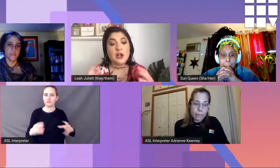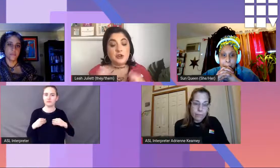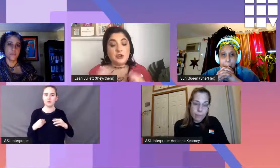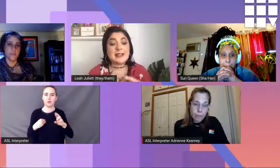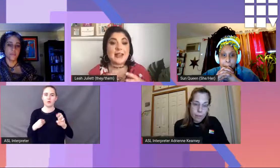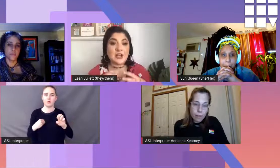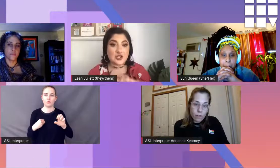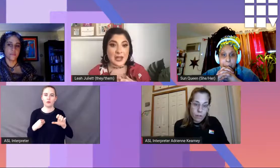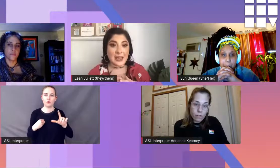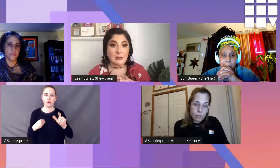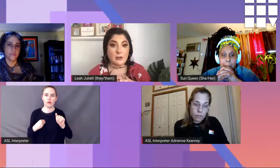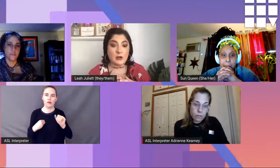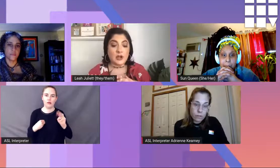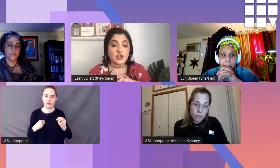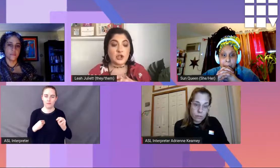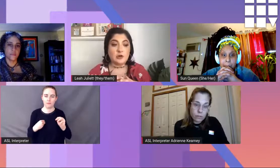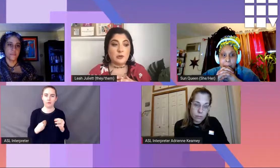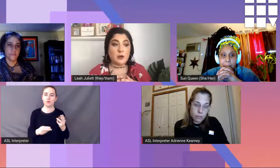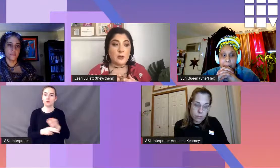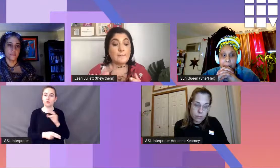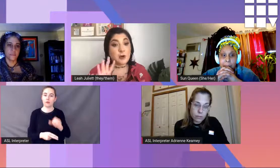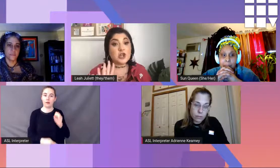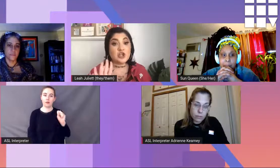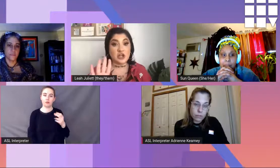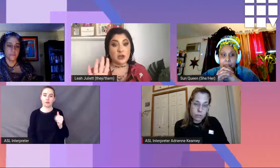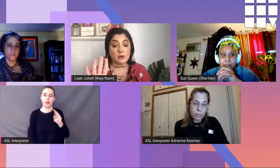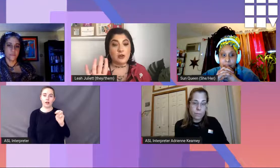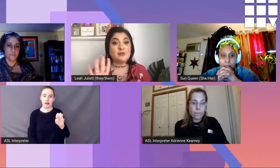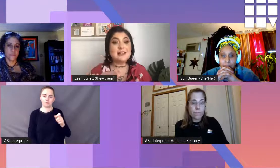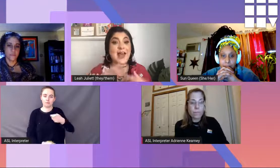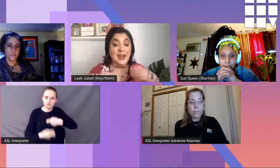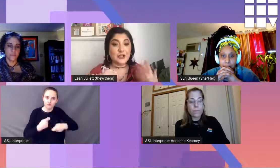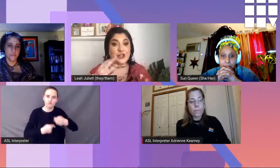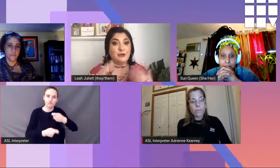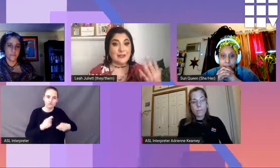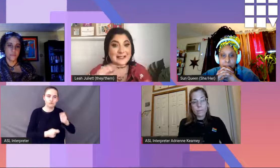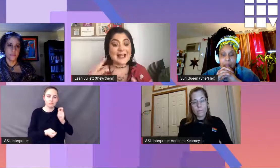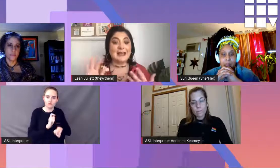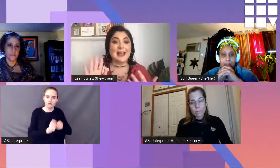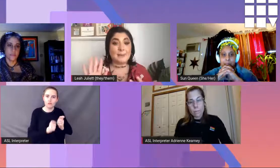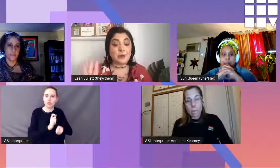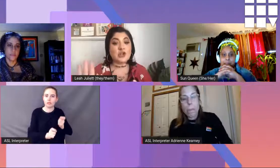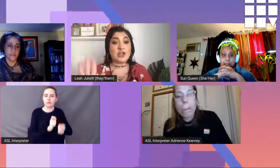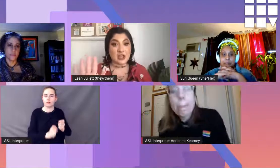shame, using that shame to push you, using the energy and